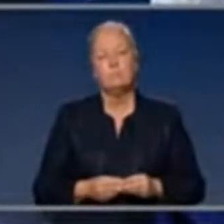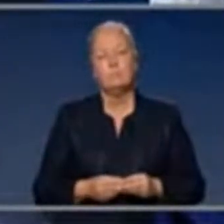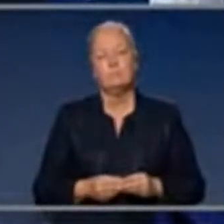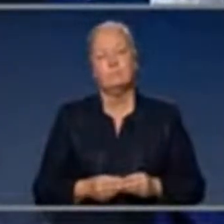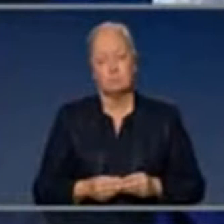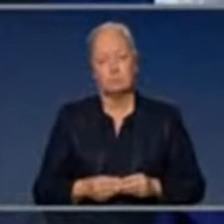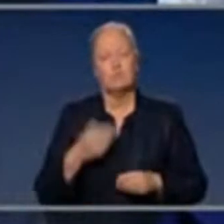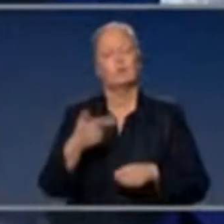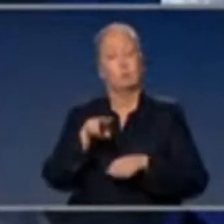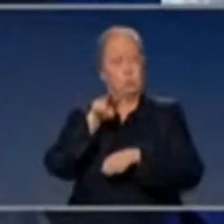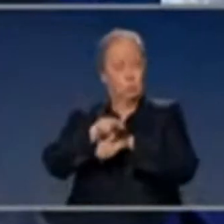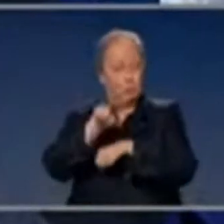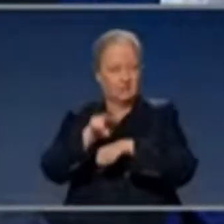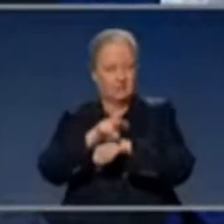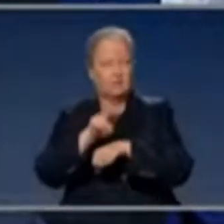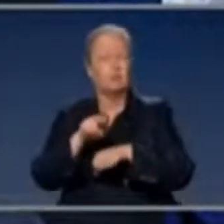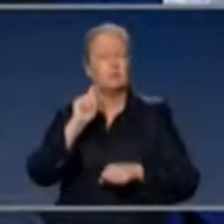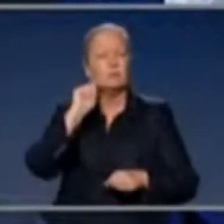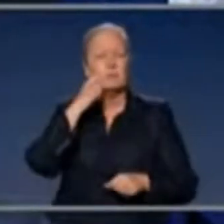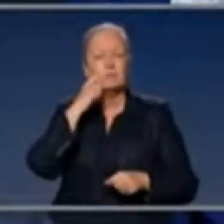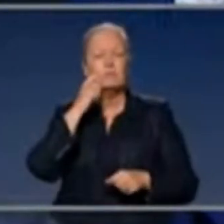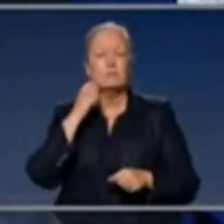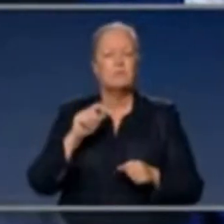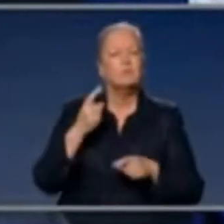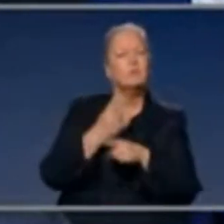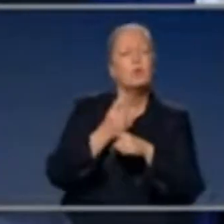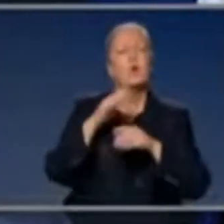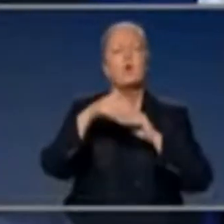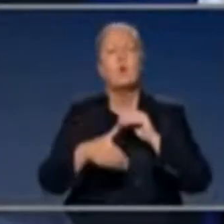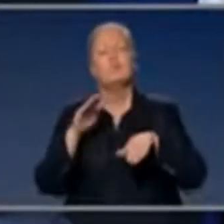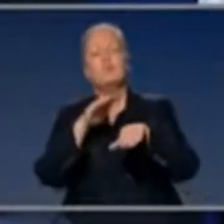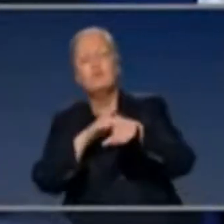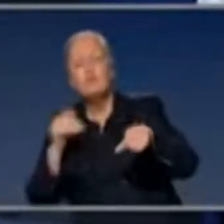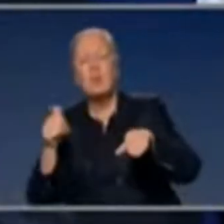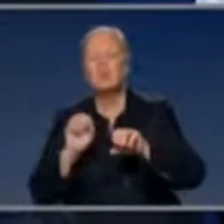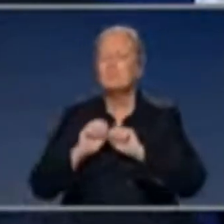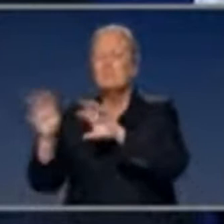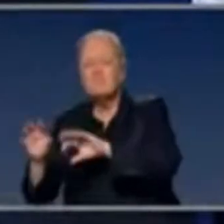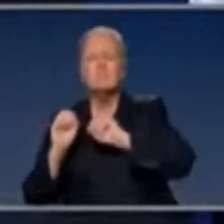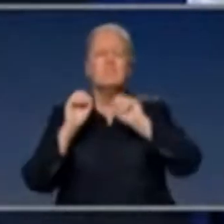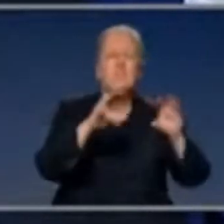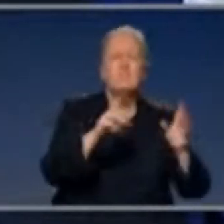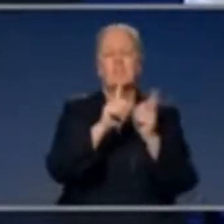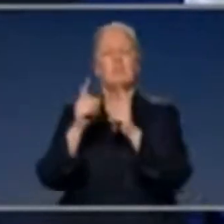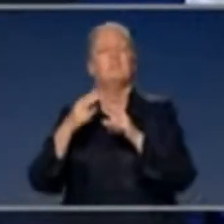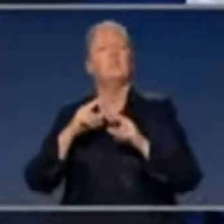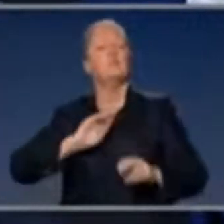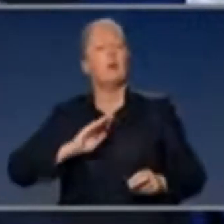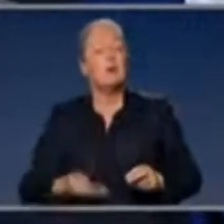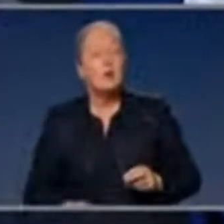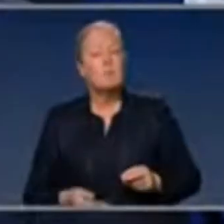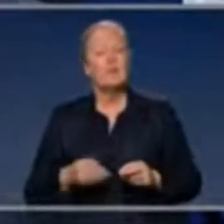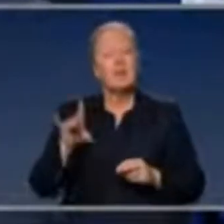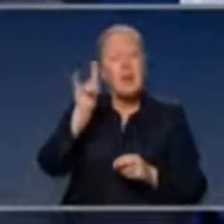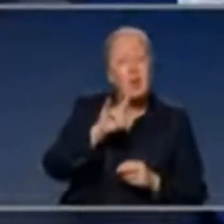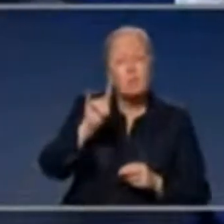code along similar lines to the freight code that we agreed 2 weeks ago, which just deals with the practical issues of how